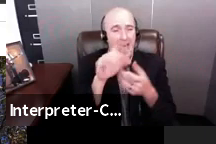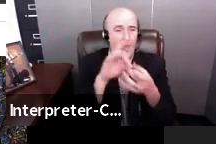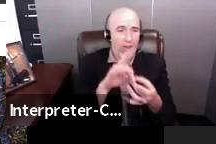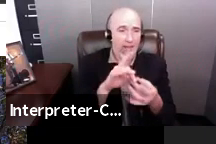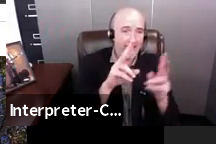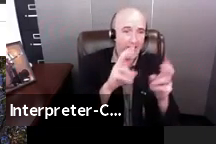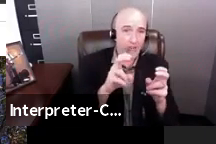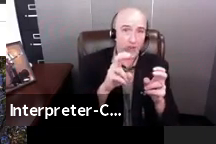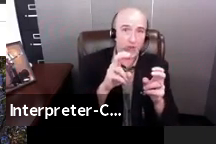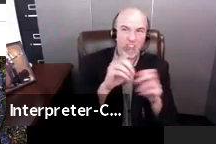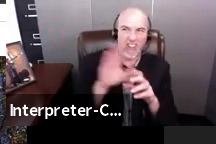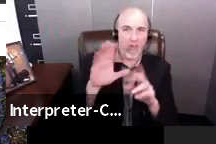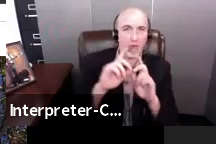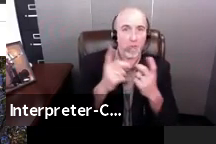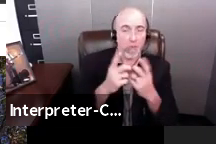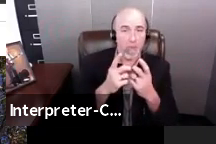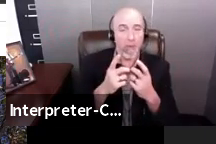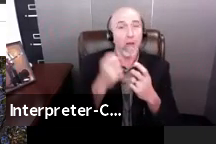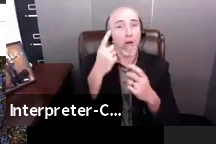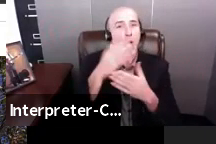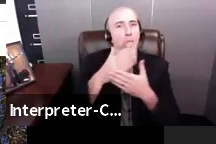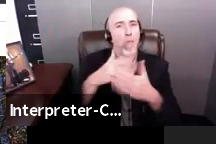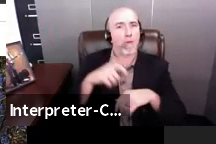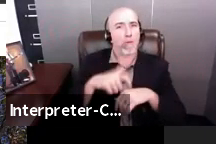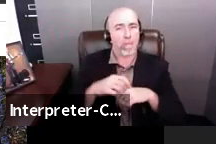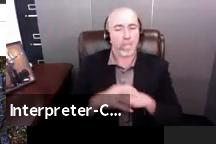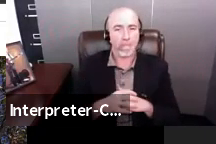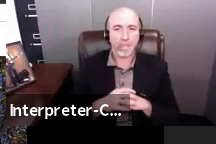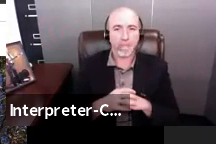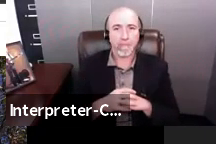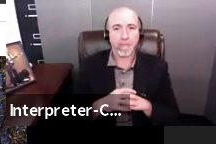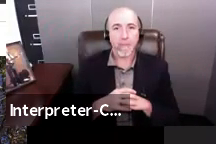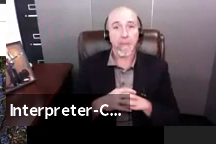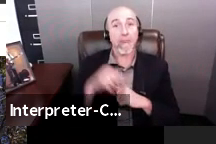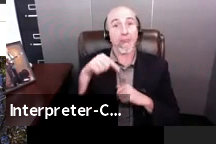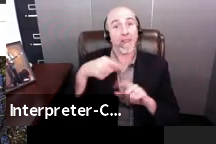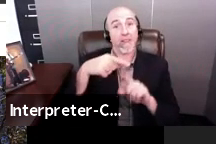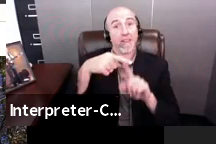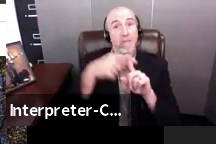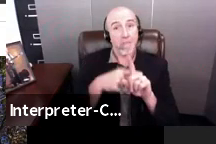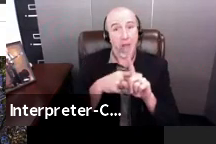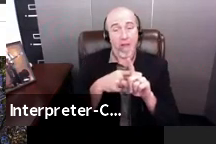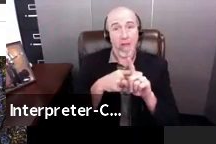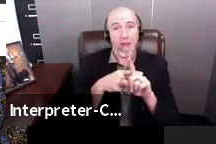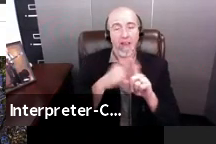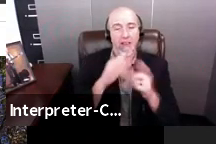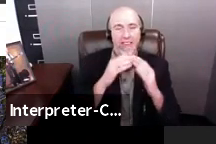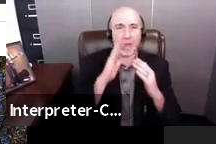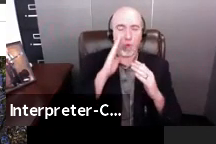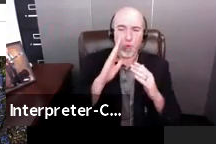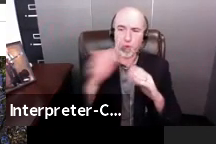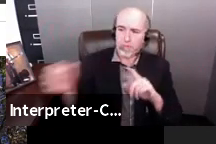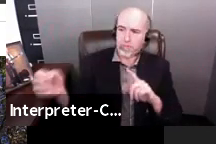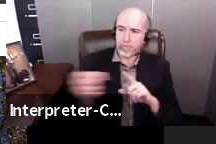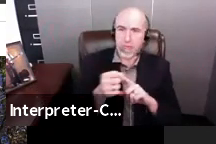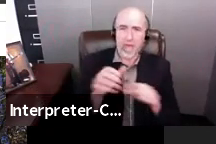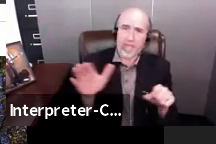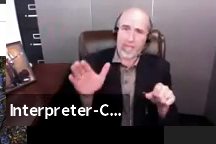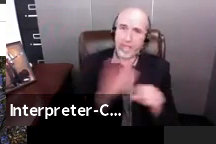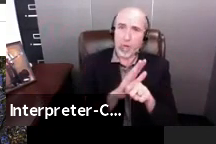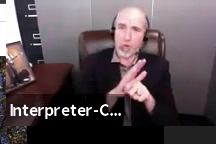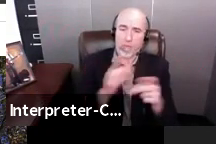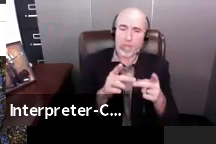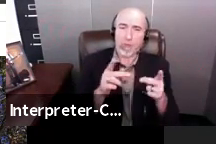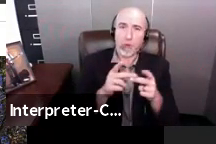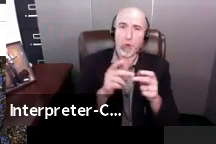their department on a part-time basis. As of this month, the city is looking to fill a position with